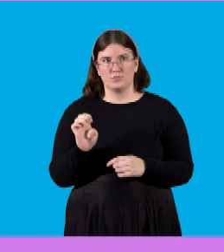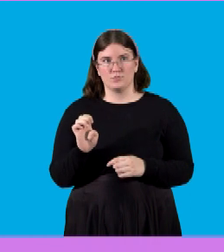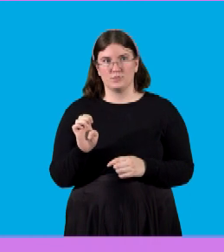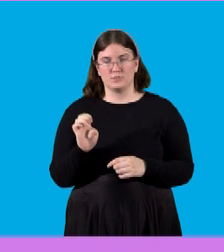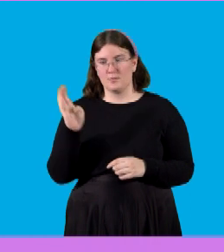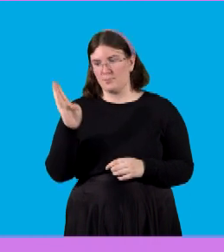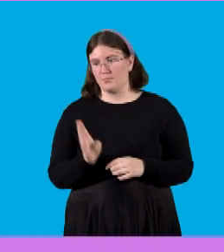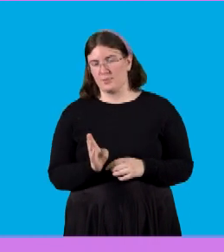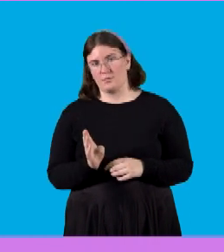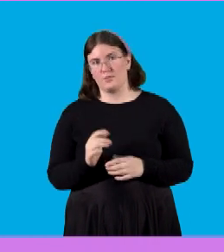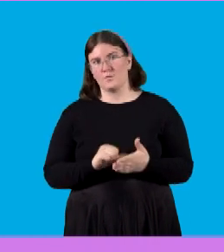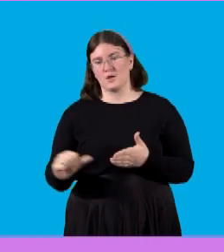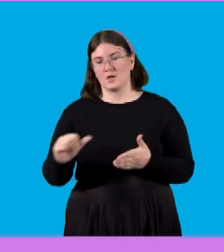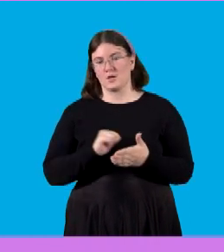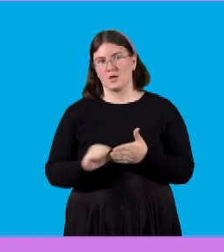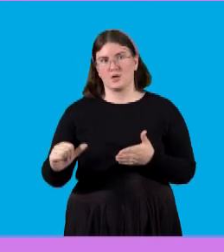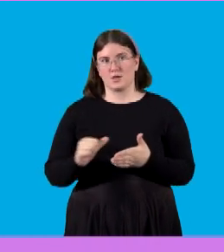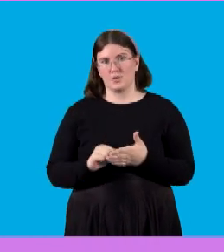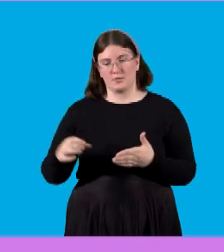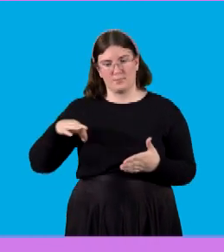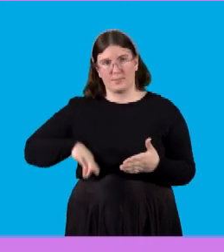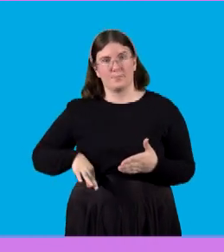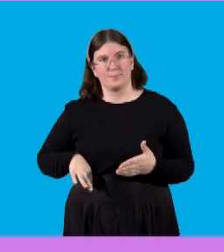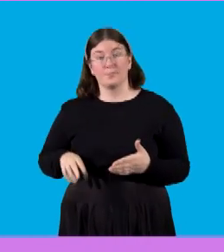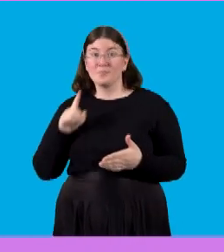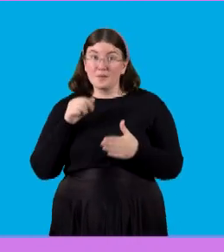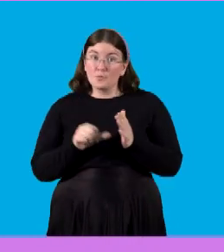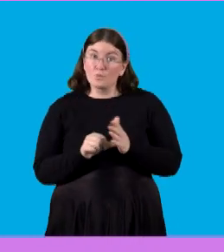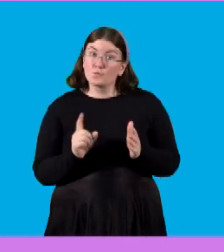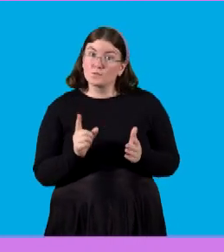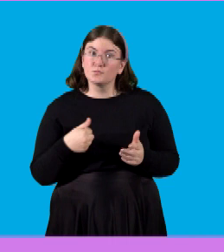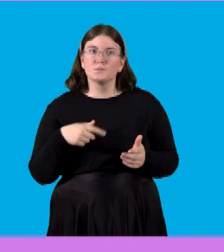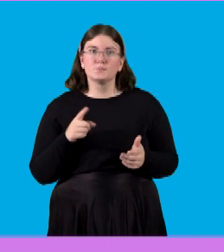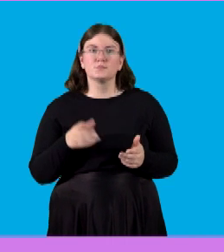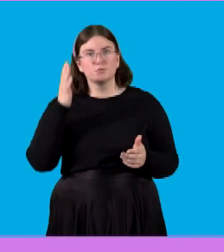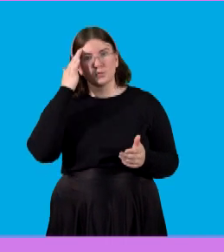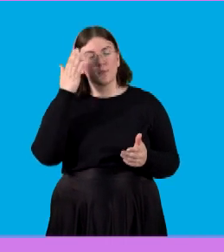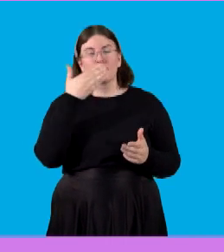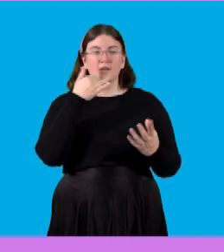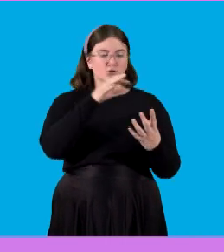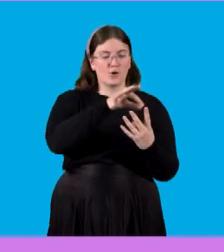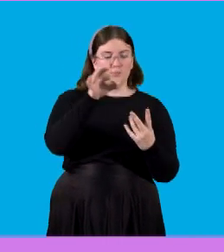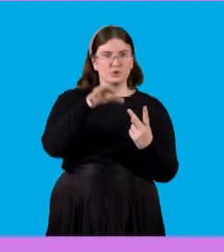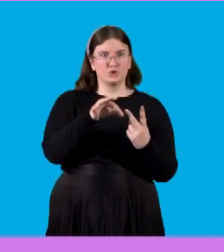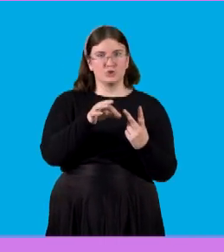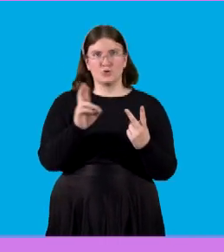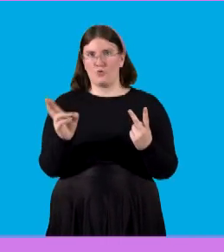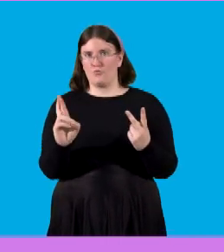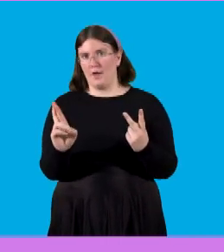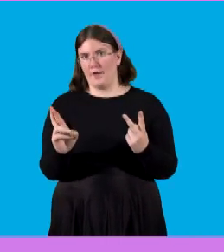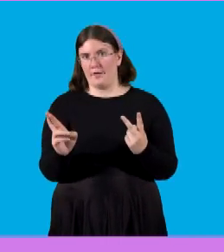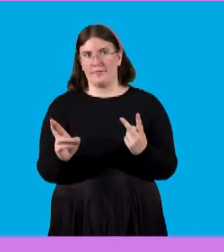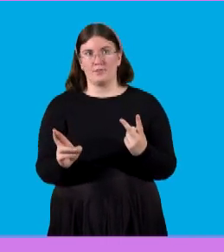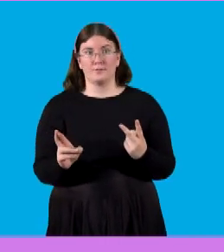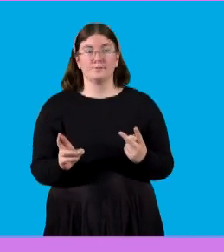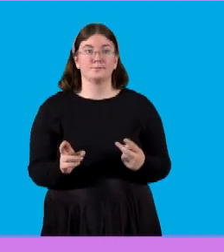125 euros per week. Guys, but important, we want to know what is the best option in rand.